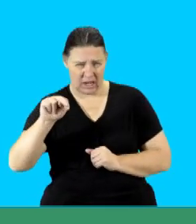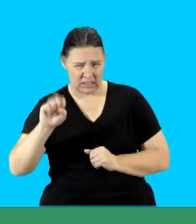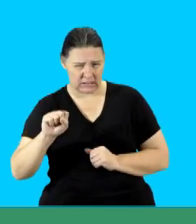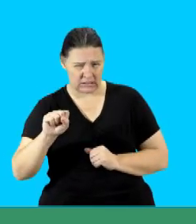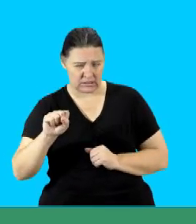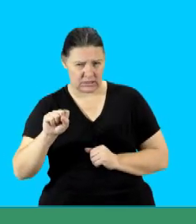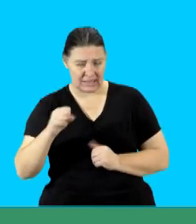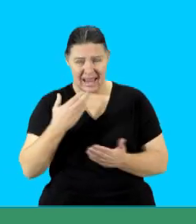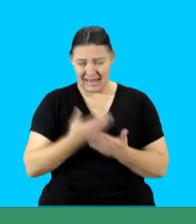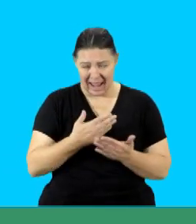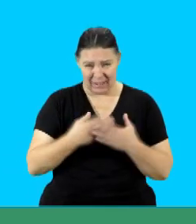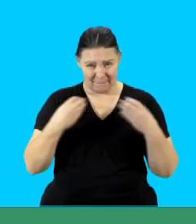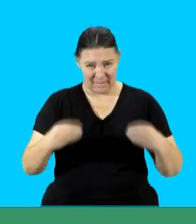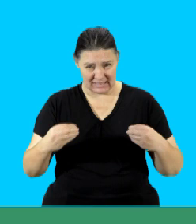Acquisitions